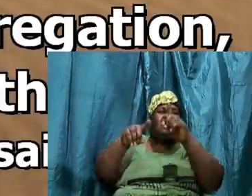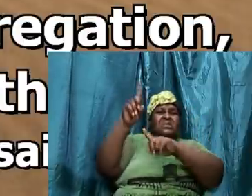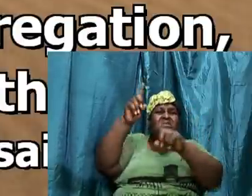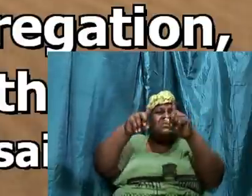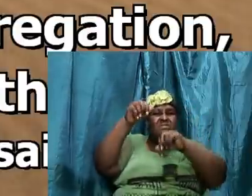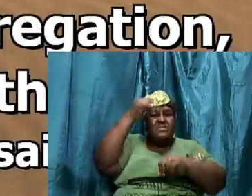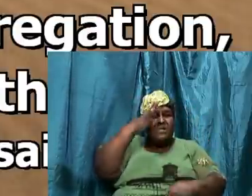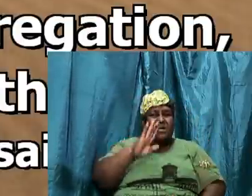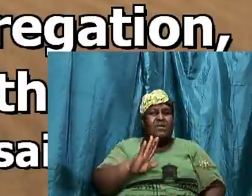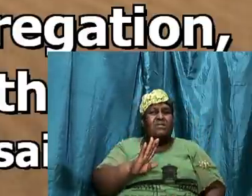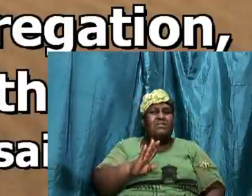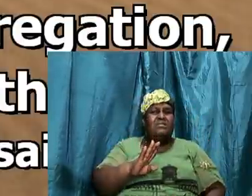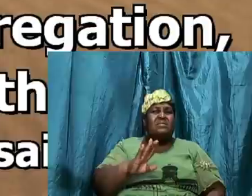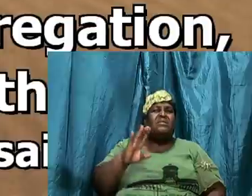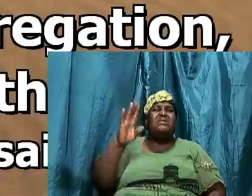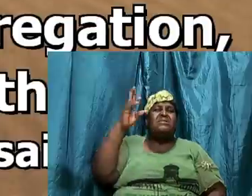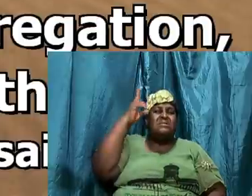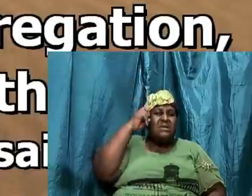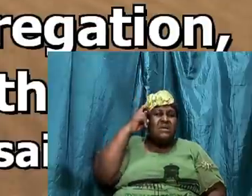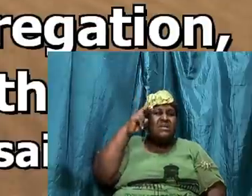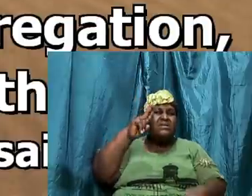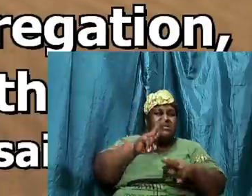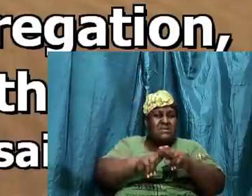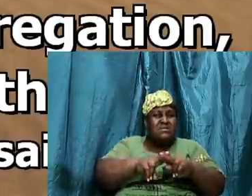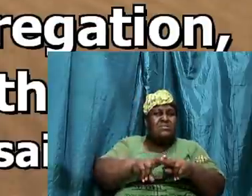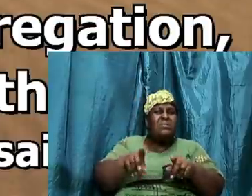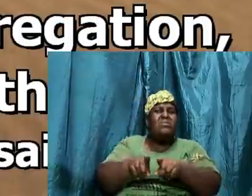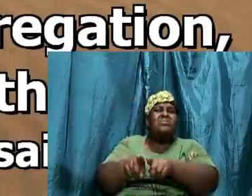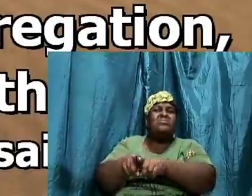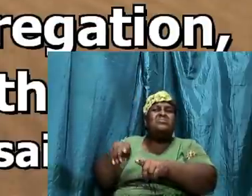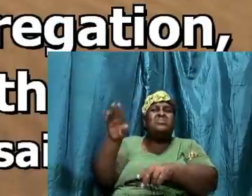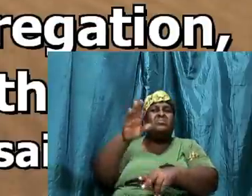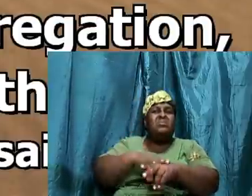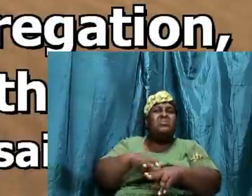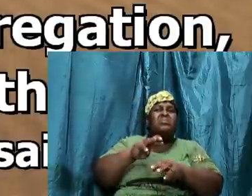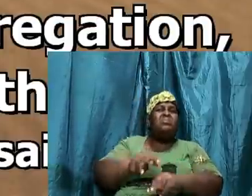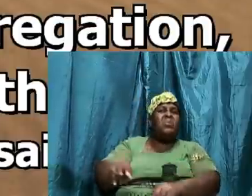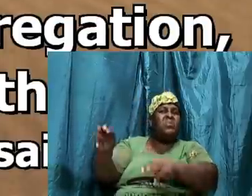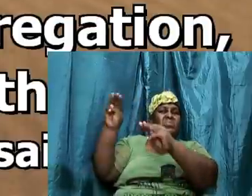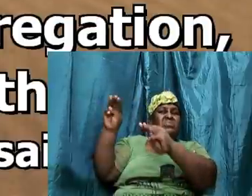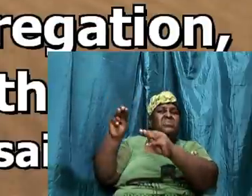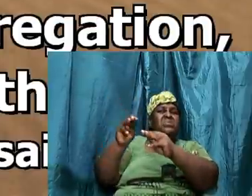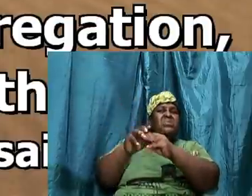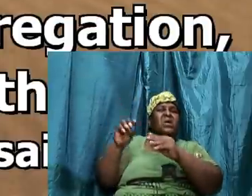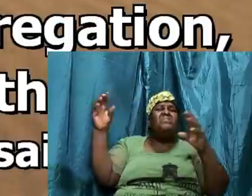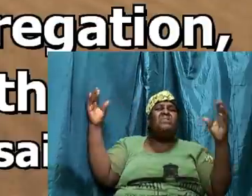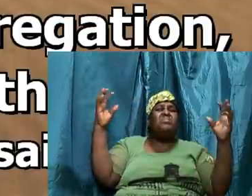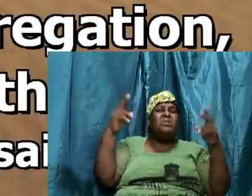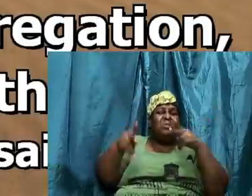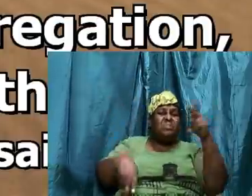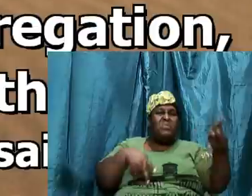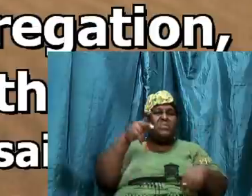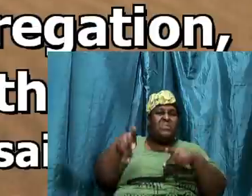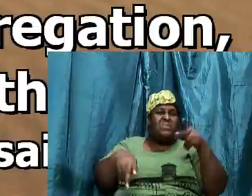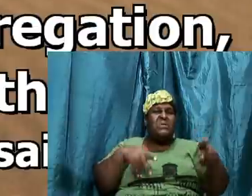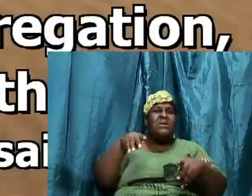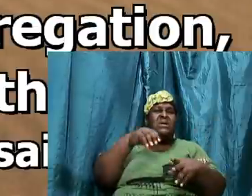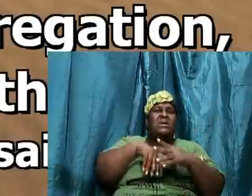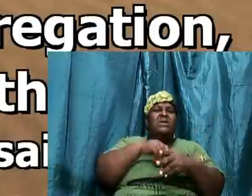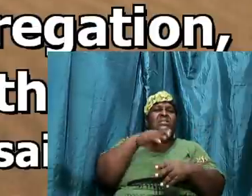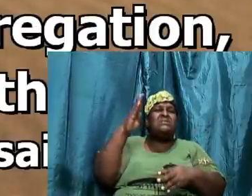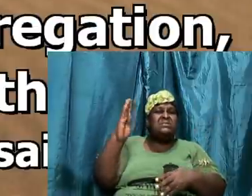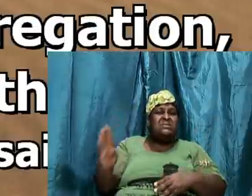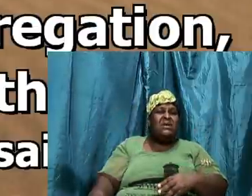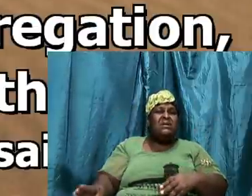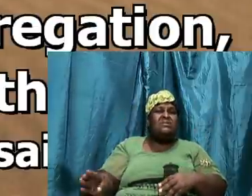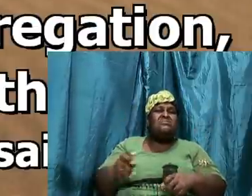God. I will sit also upon the mount of the congregation in the